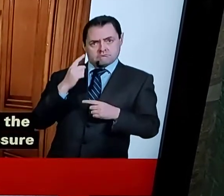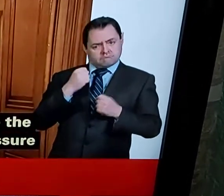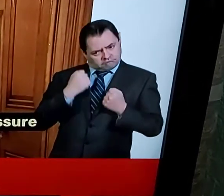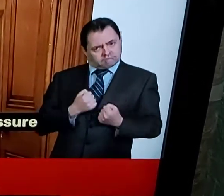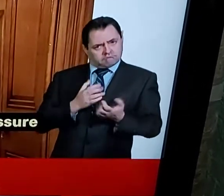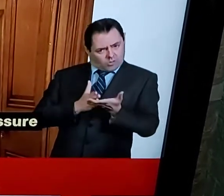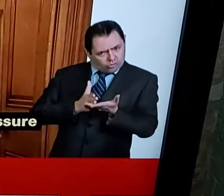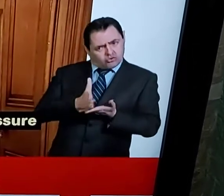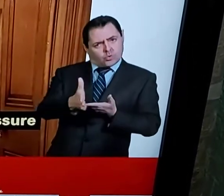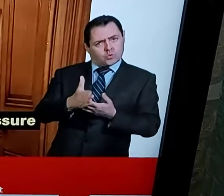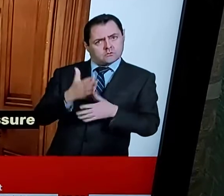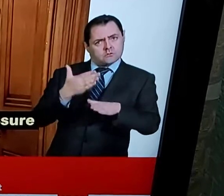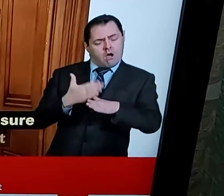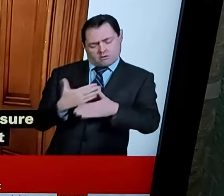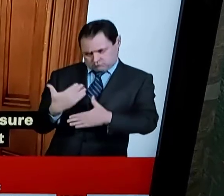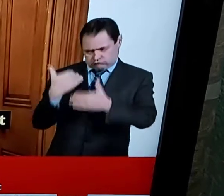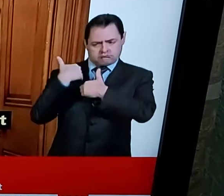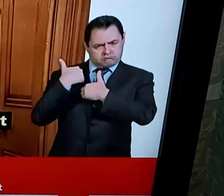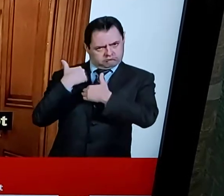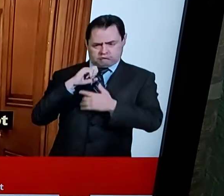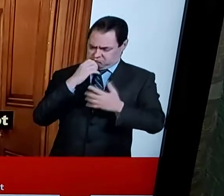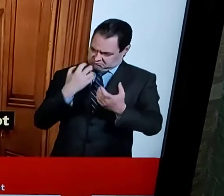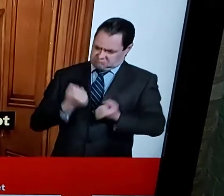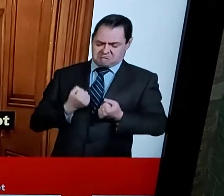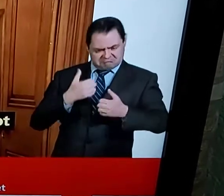from the task at hand at this crucial moment.